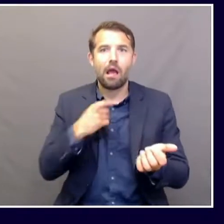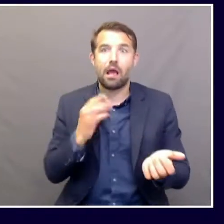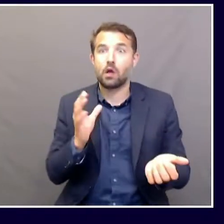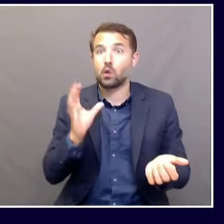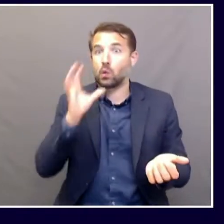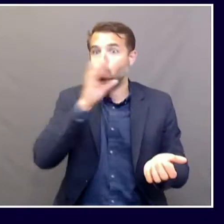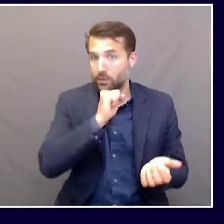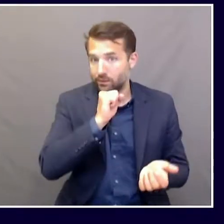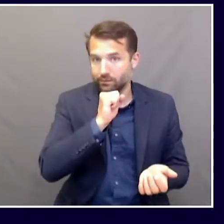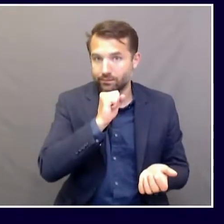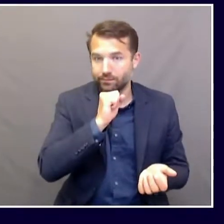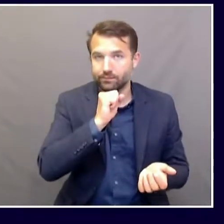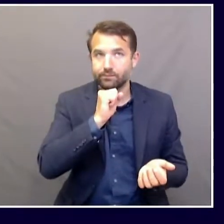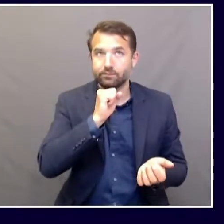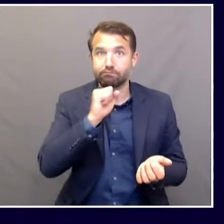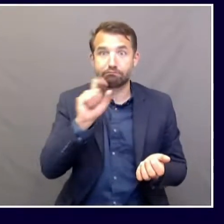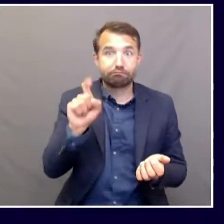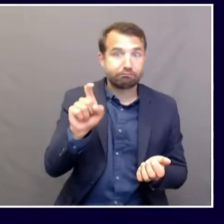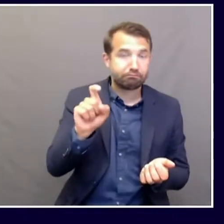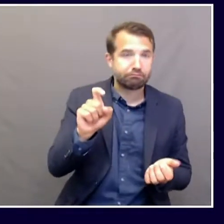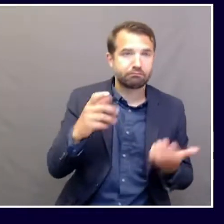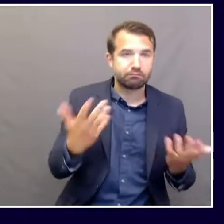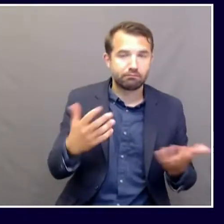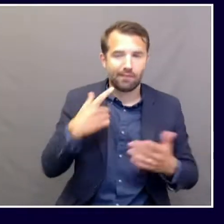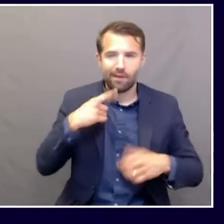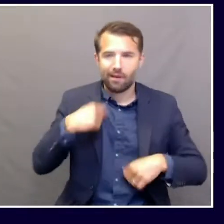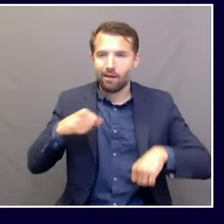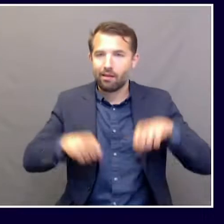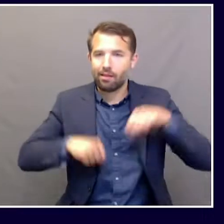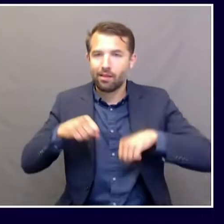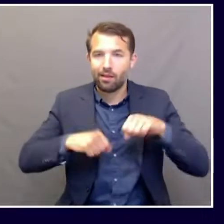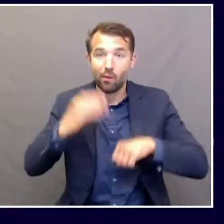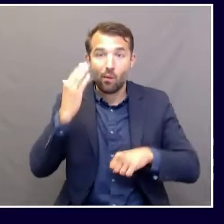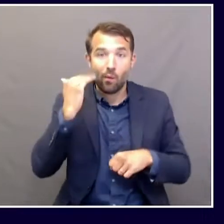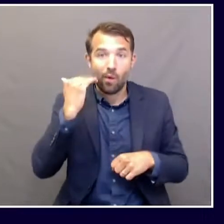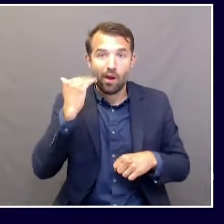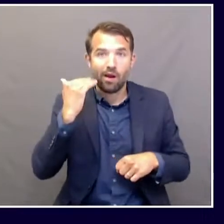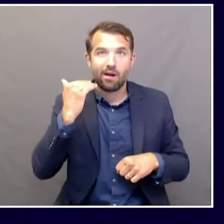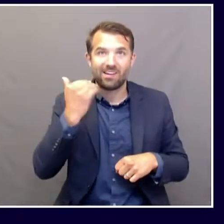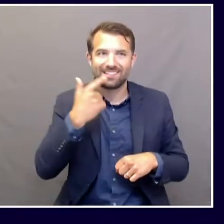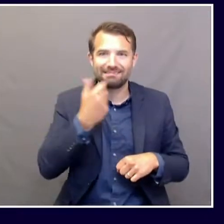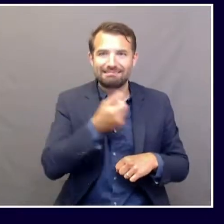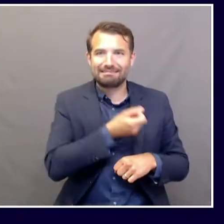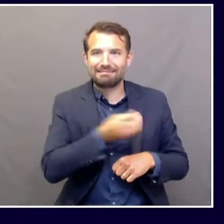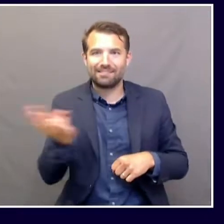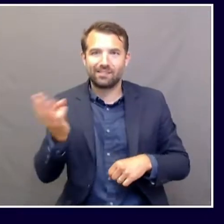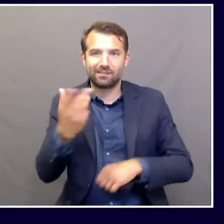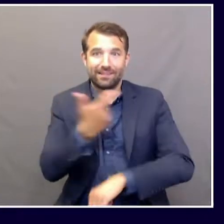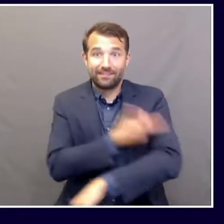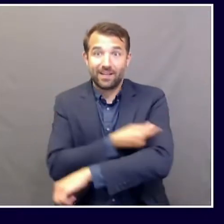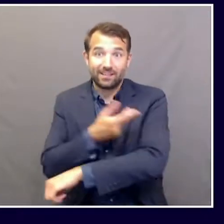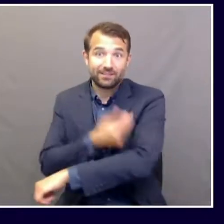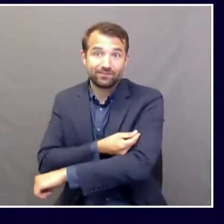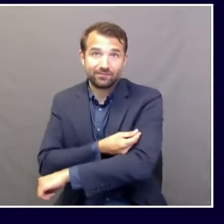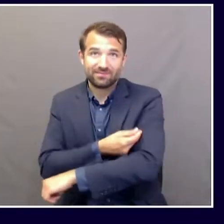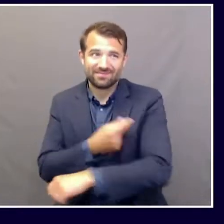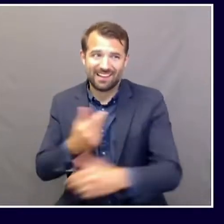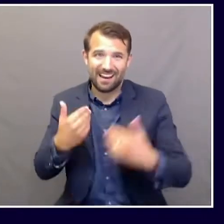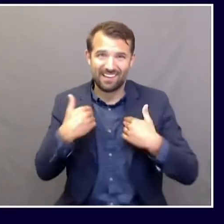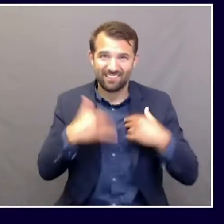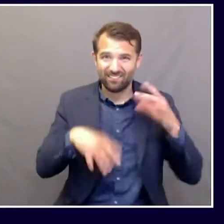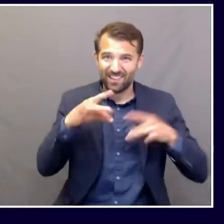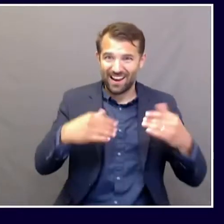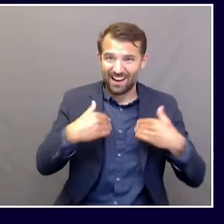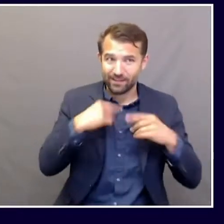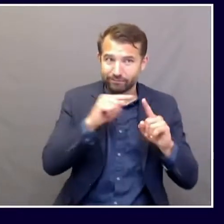early on, we saw a fair number of cases among individuals that were vaccinated. When we ended up doing a